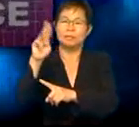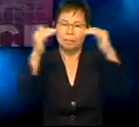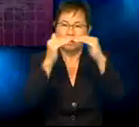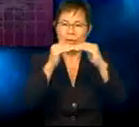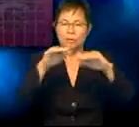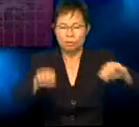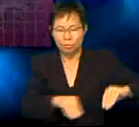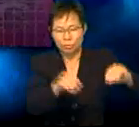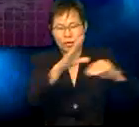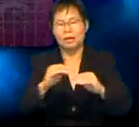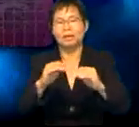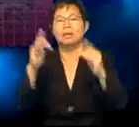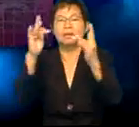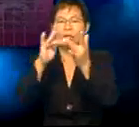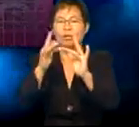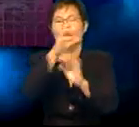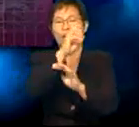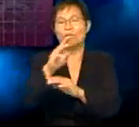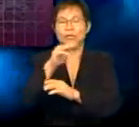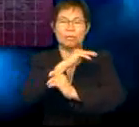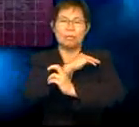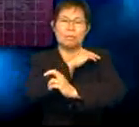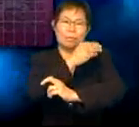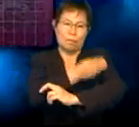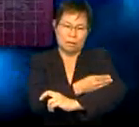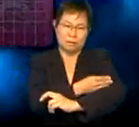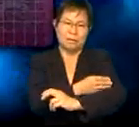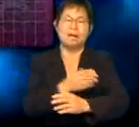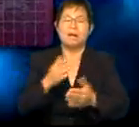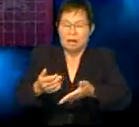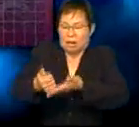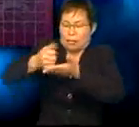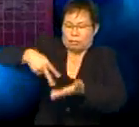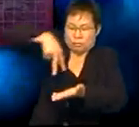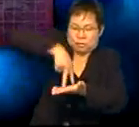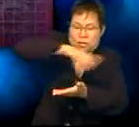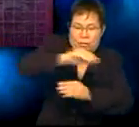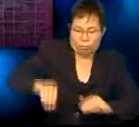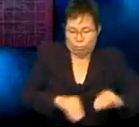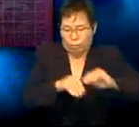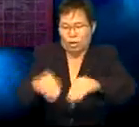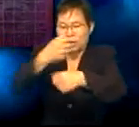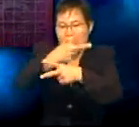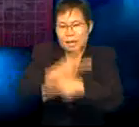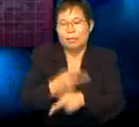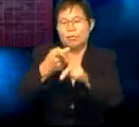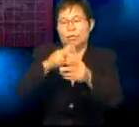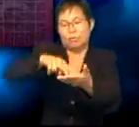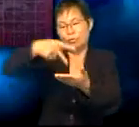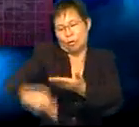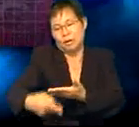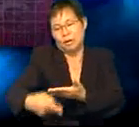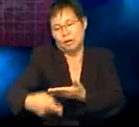and the coordination of your muscles. It helps you to stand straight or move around and yet keeps you from falling